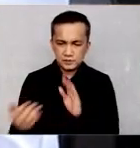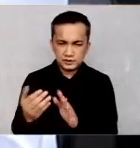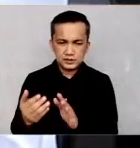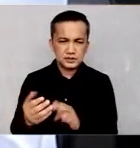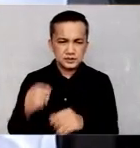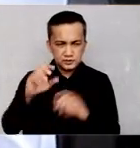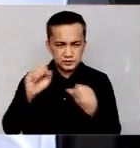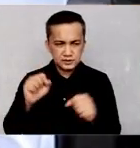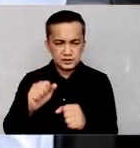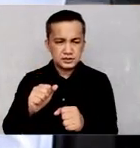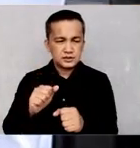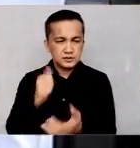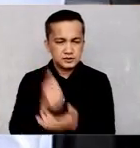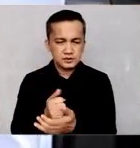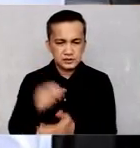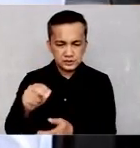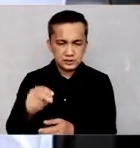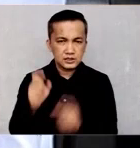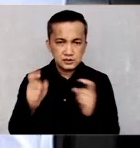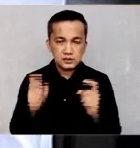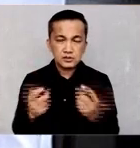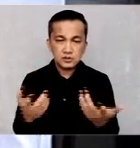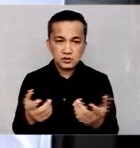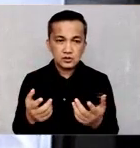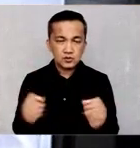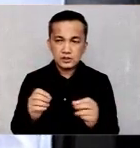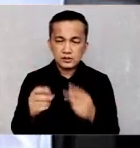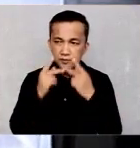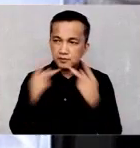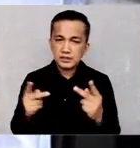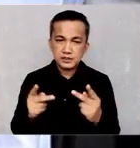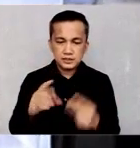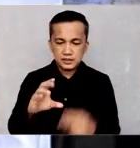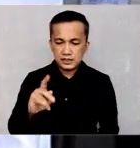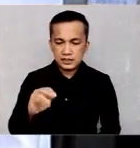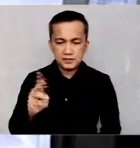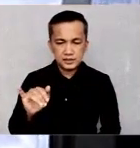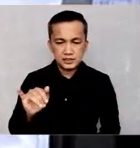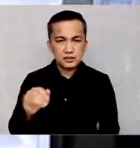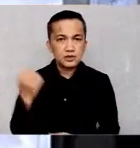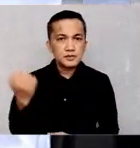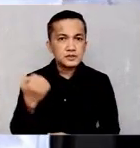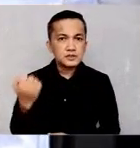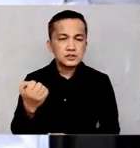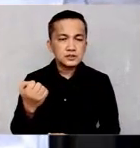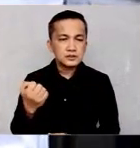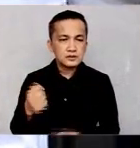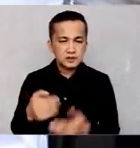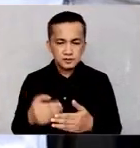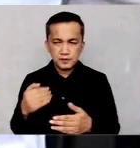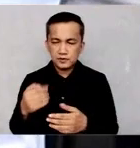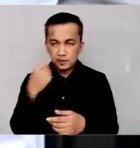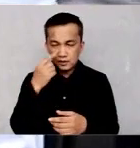or urgency when there is actually no public calamity or emergency right before our very